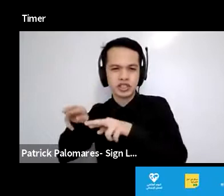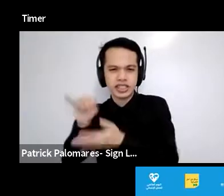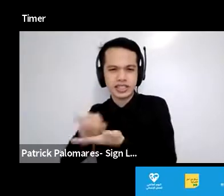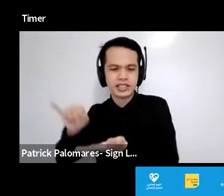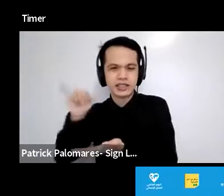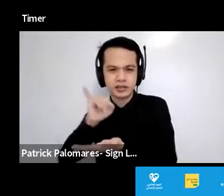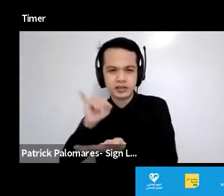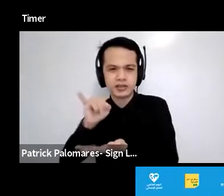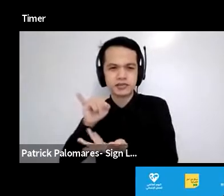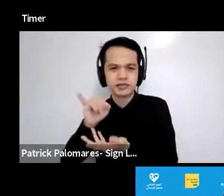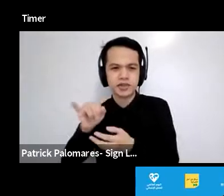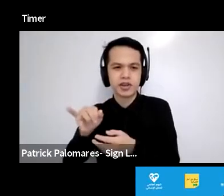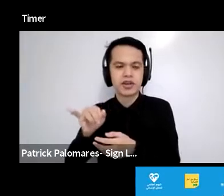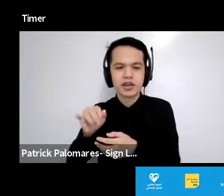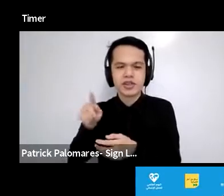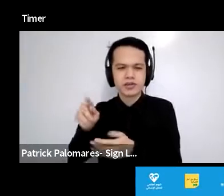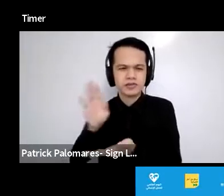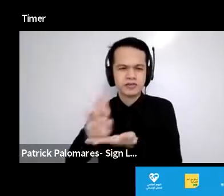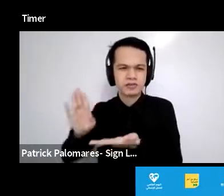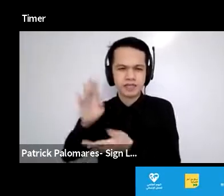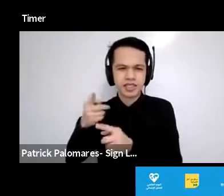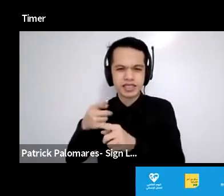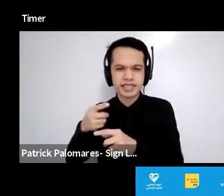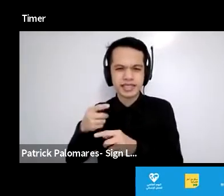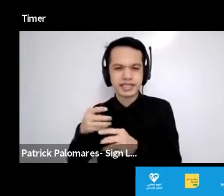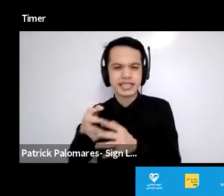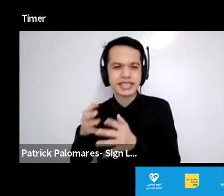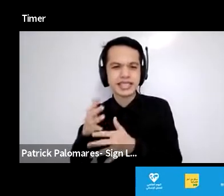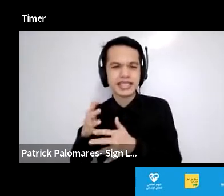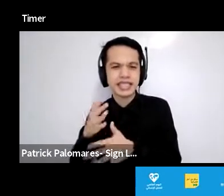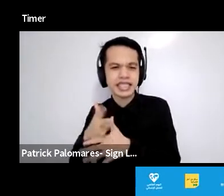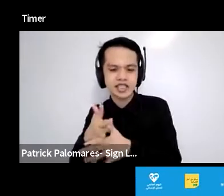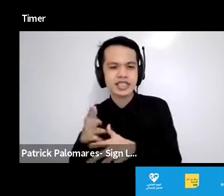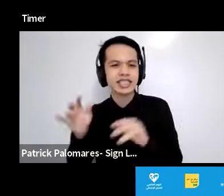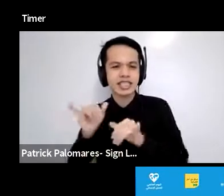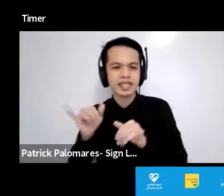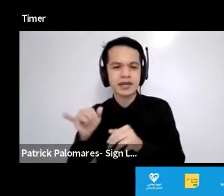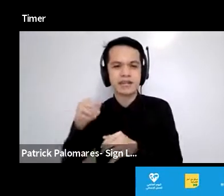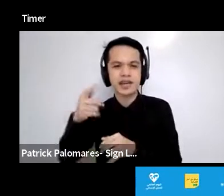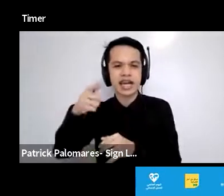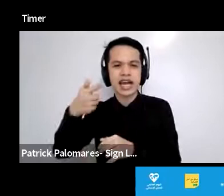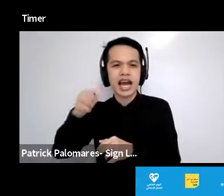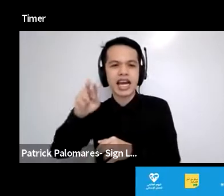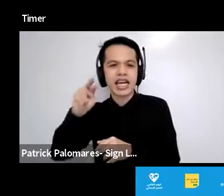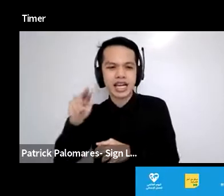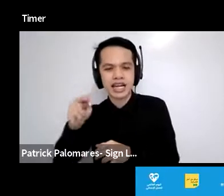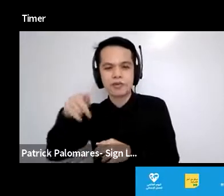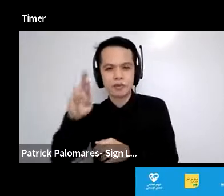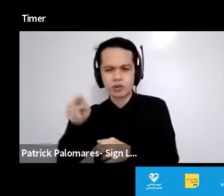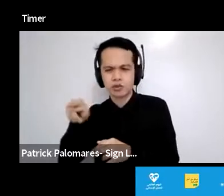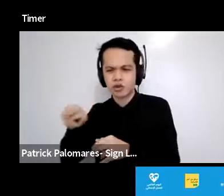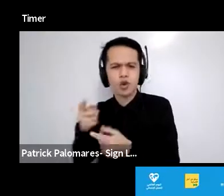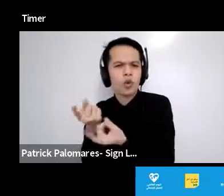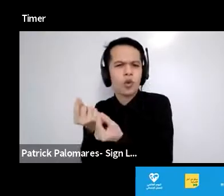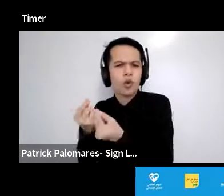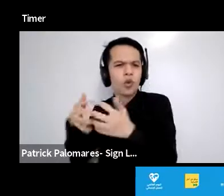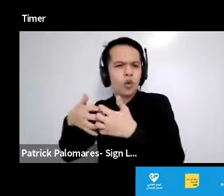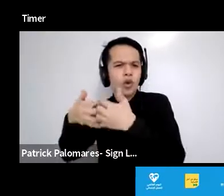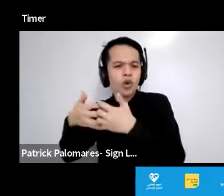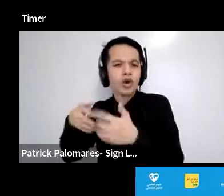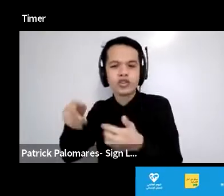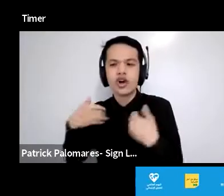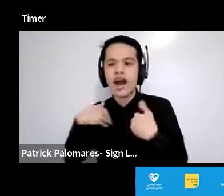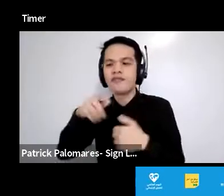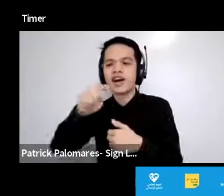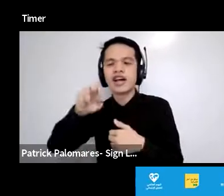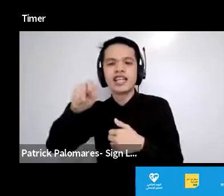the Hohenheim University in Germany, and GrainPro. The solar bubble dryer has a drying tunnel that collects